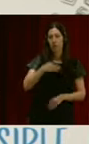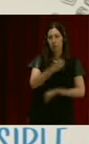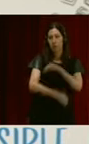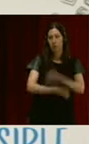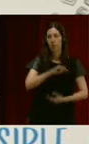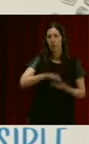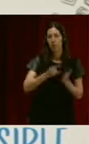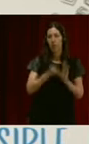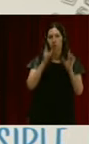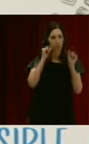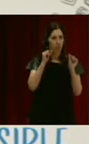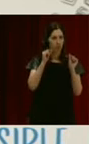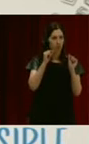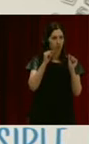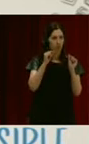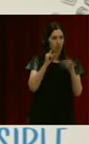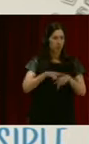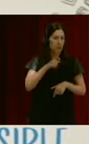DRS patterns.